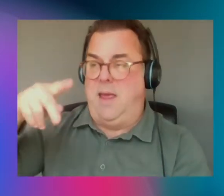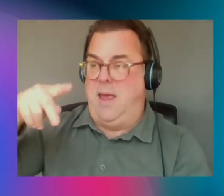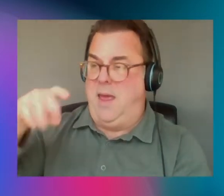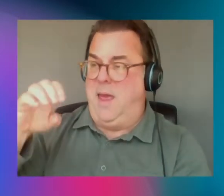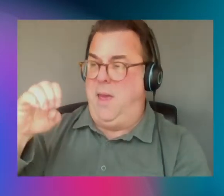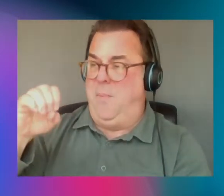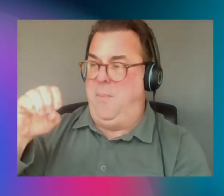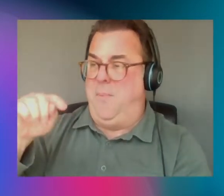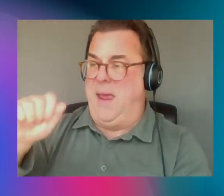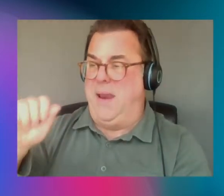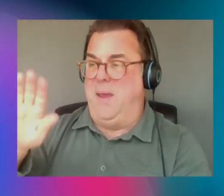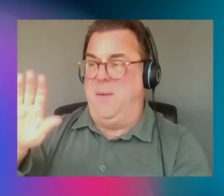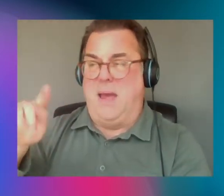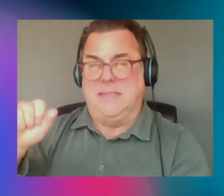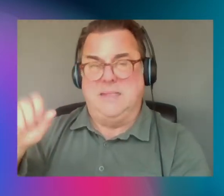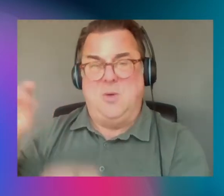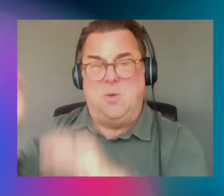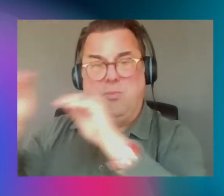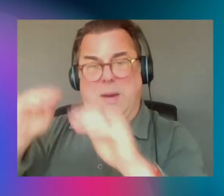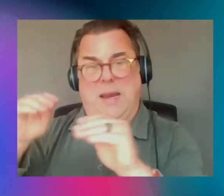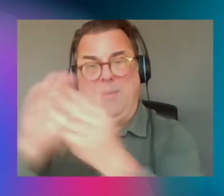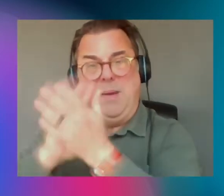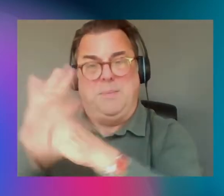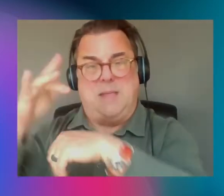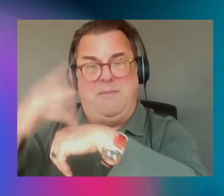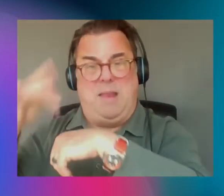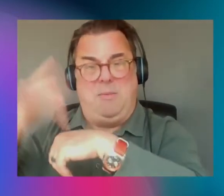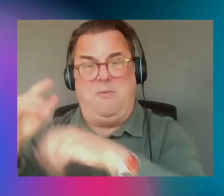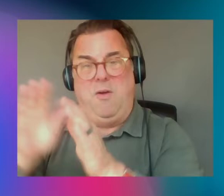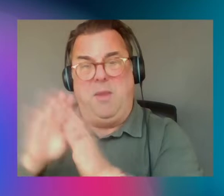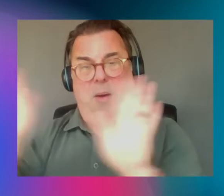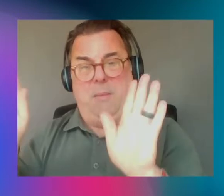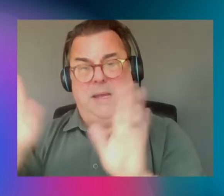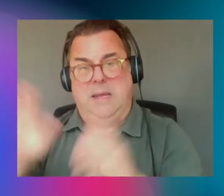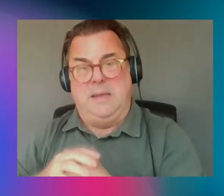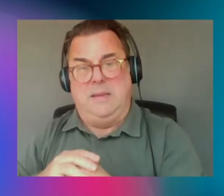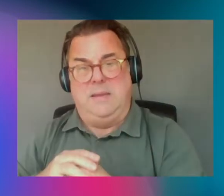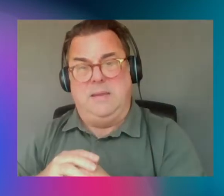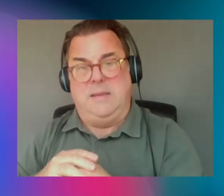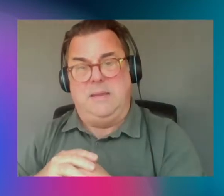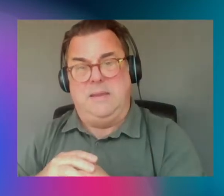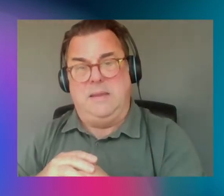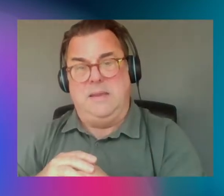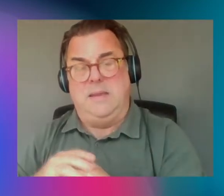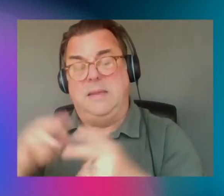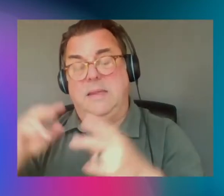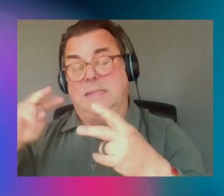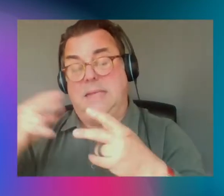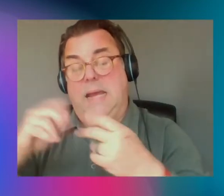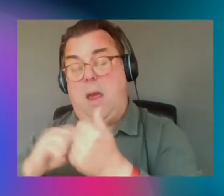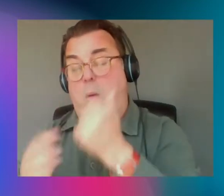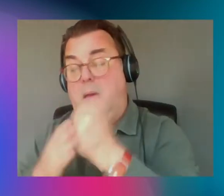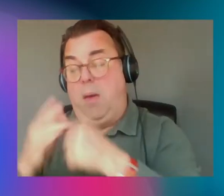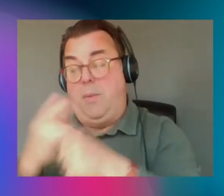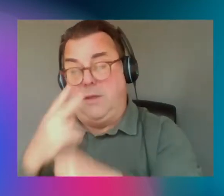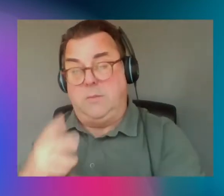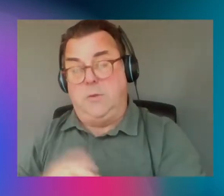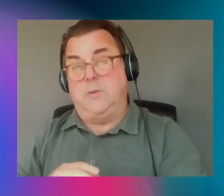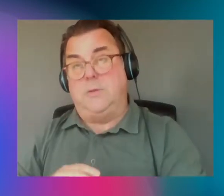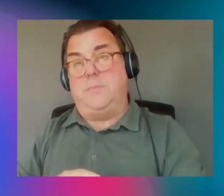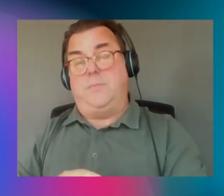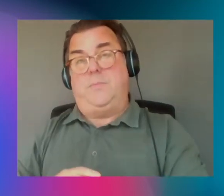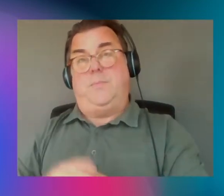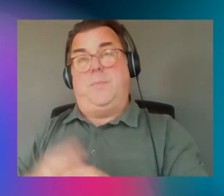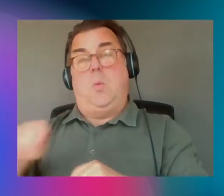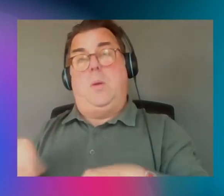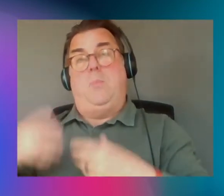the space and make it publicly available. Then the second way that we are helping the customers is by providing cloud